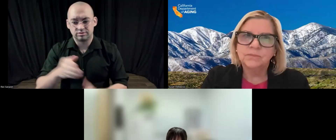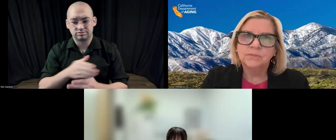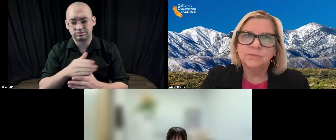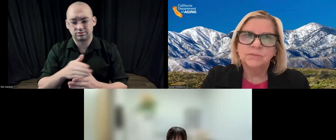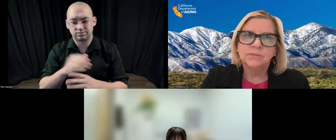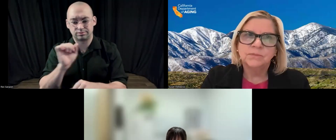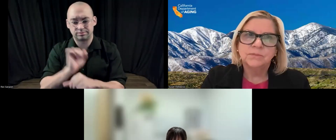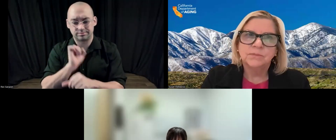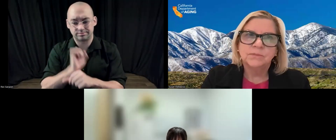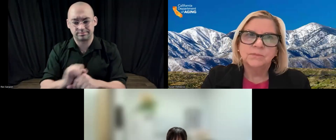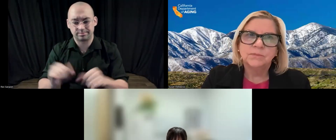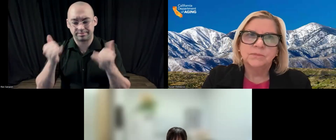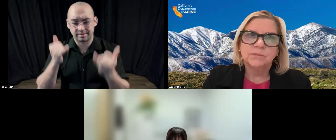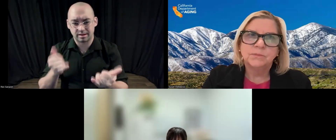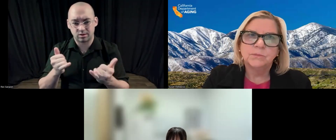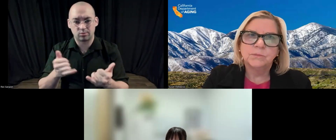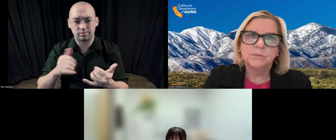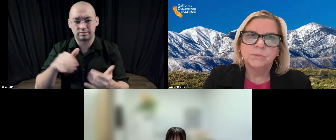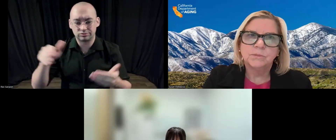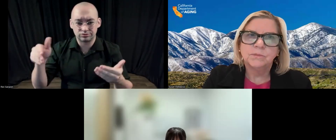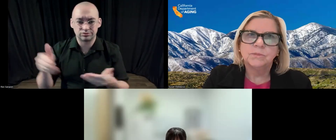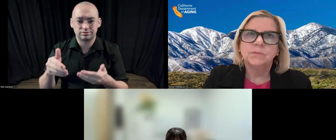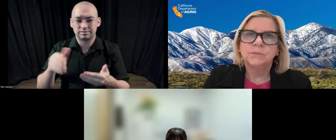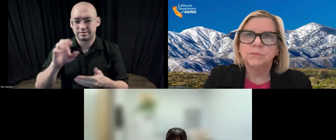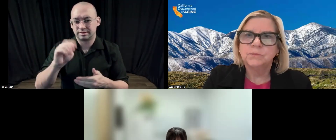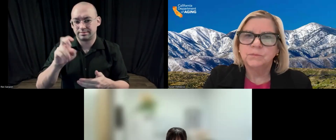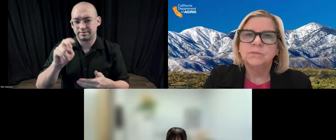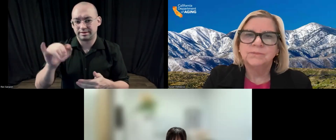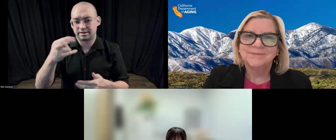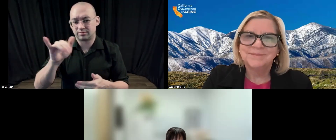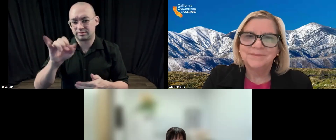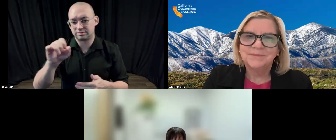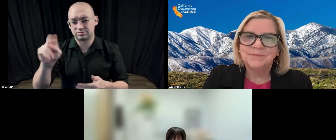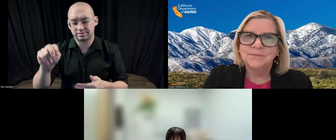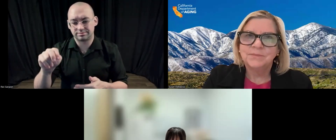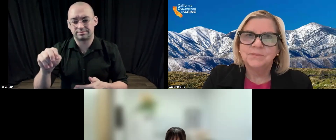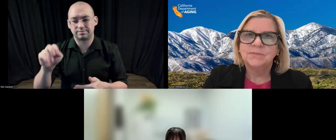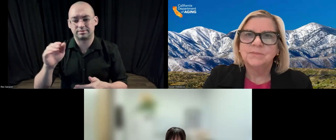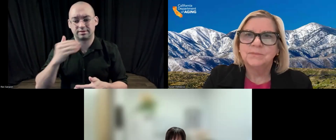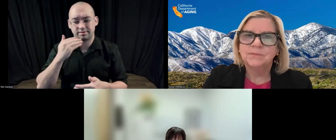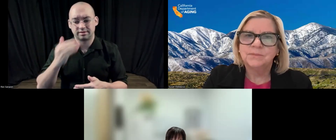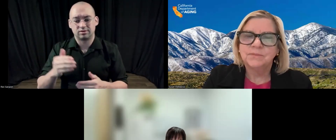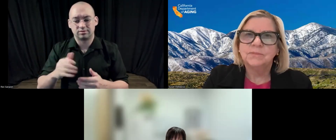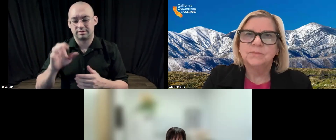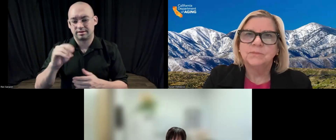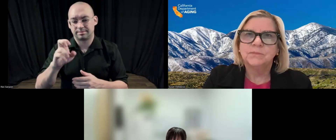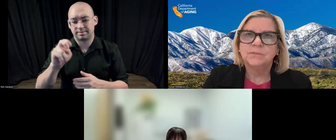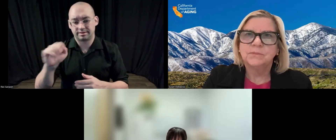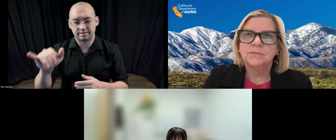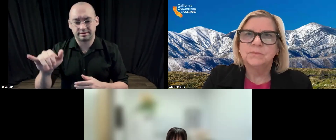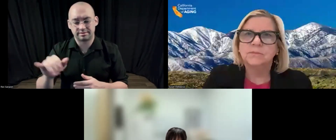And now I'd like to introduce Emily Harrison. Thank you so much, Emily,